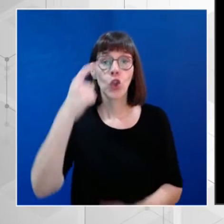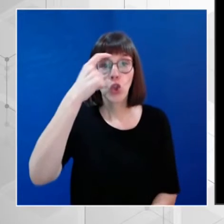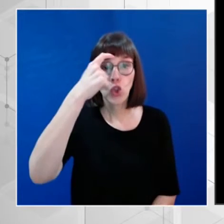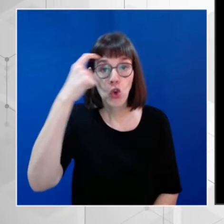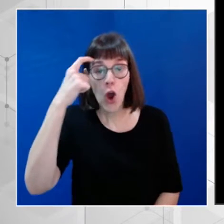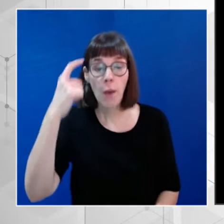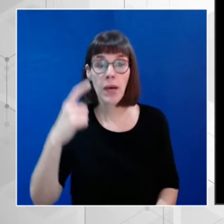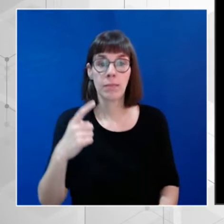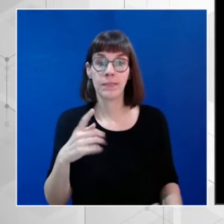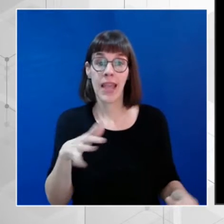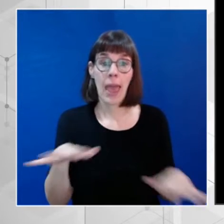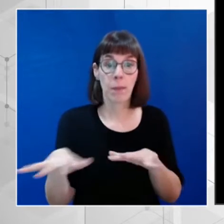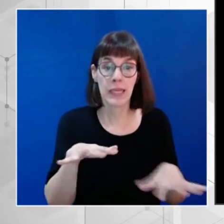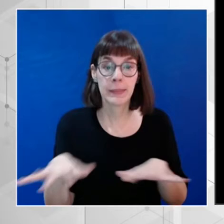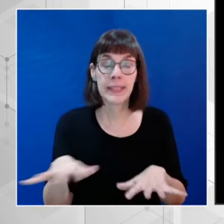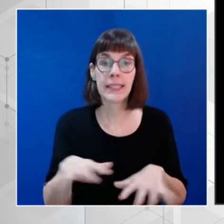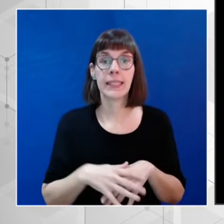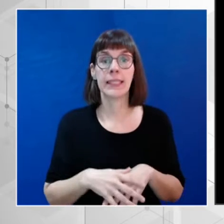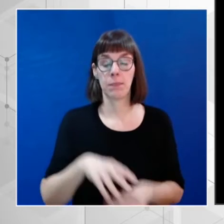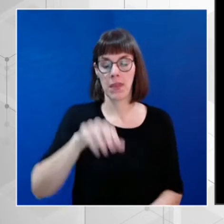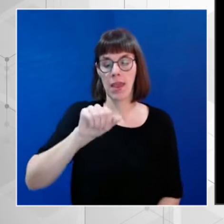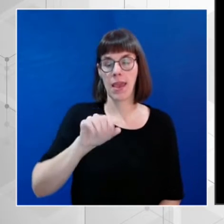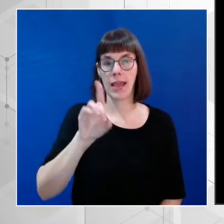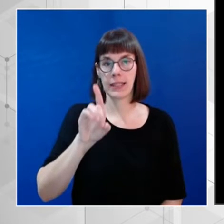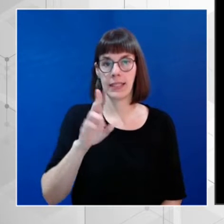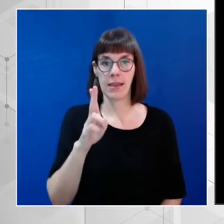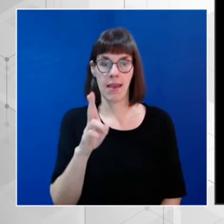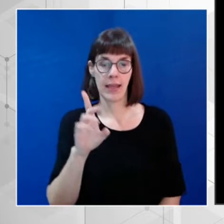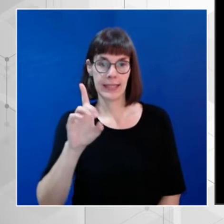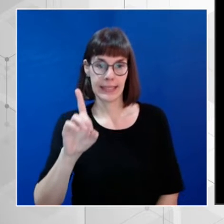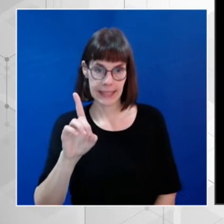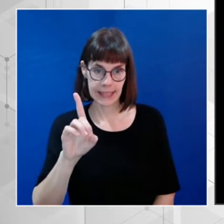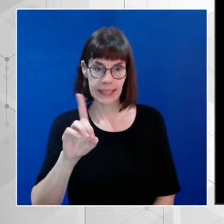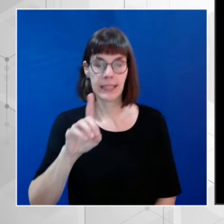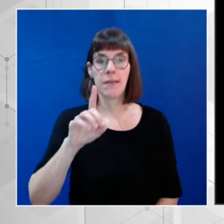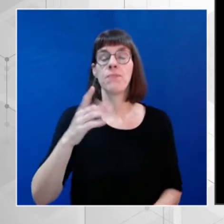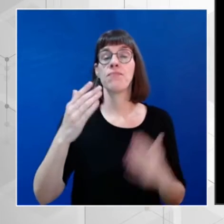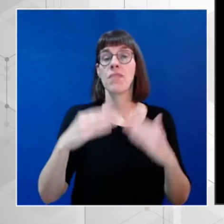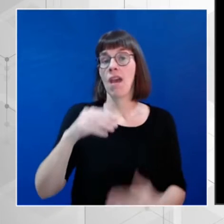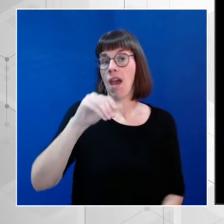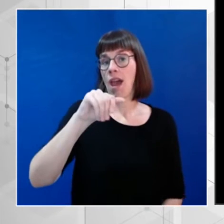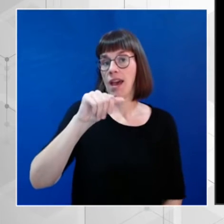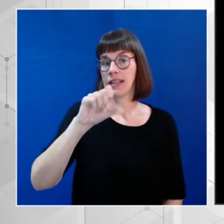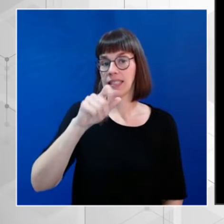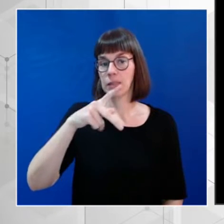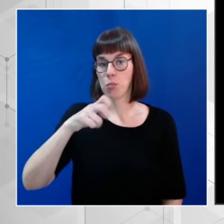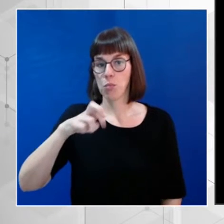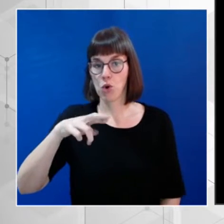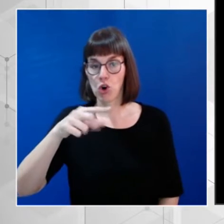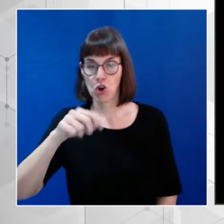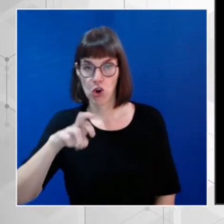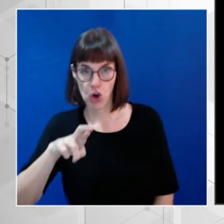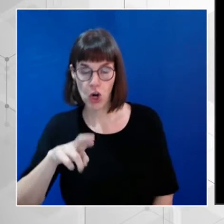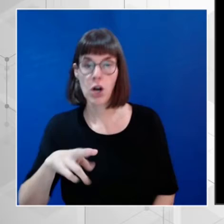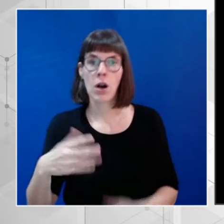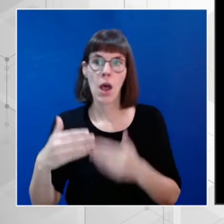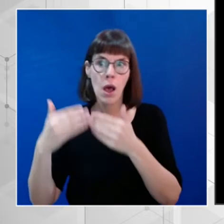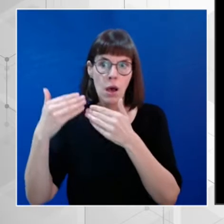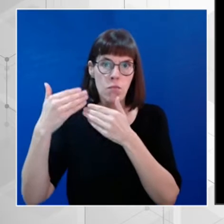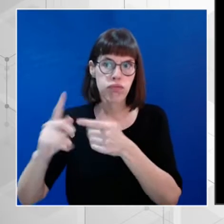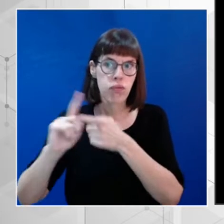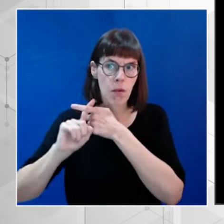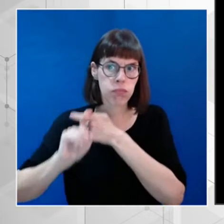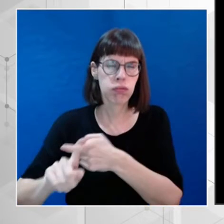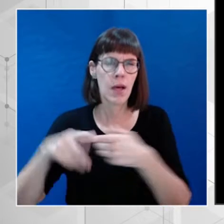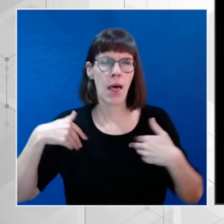ADD, Asperger's syndrome, OCD, chronic fatigue syndrome, dyslexia. These are a few ND